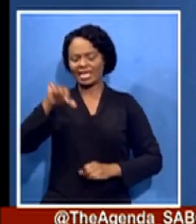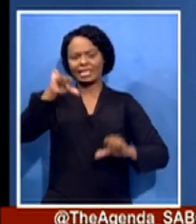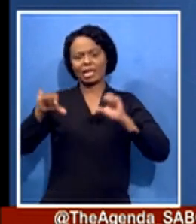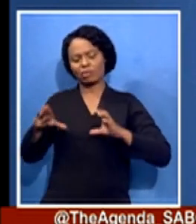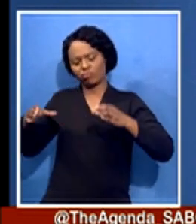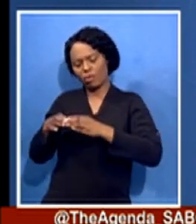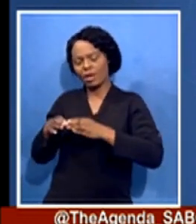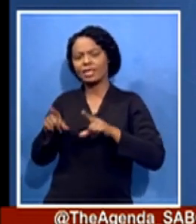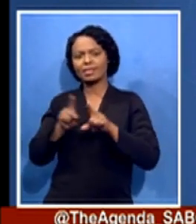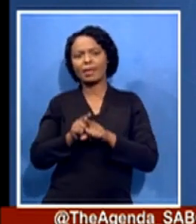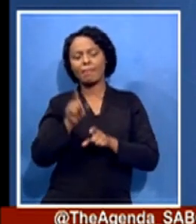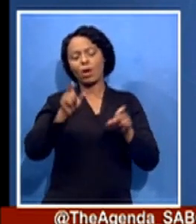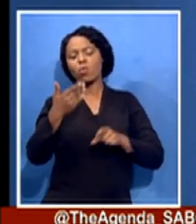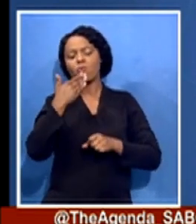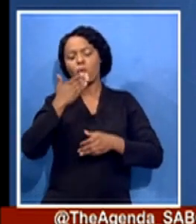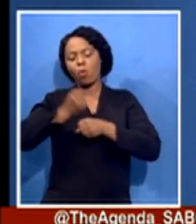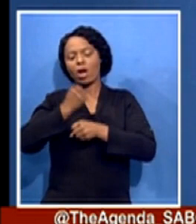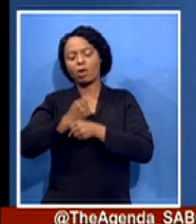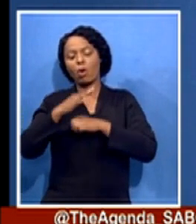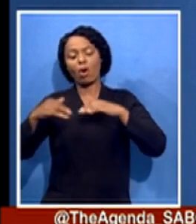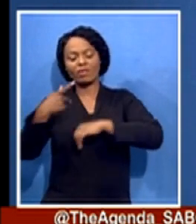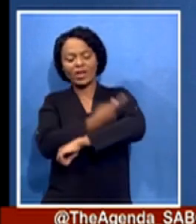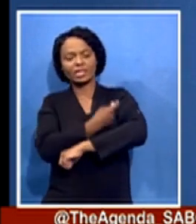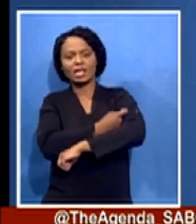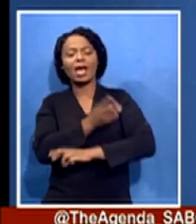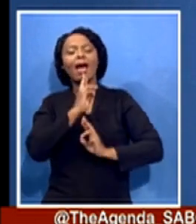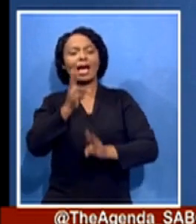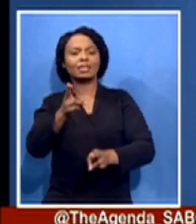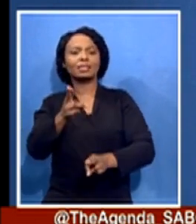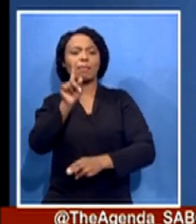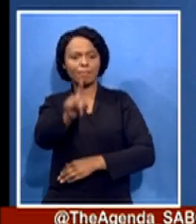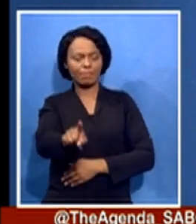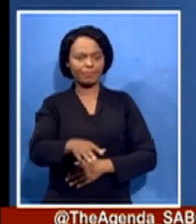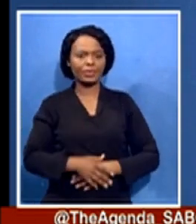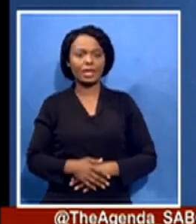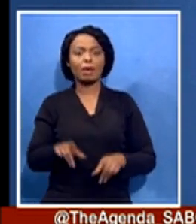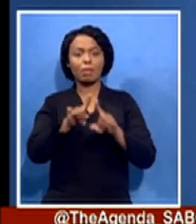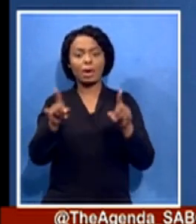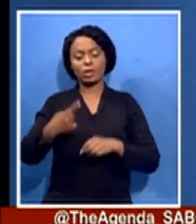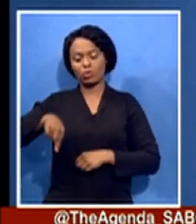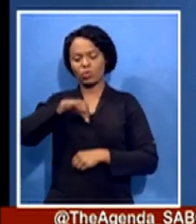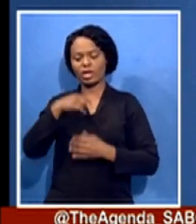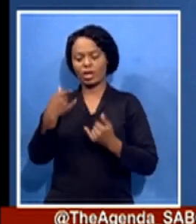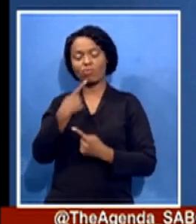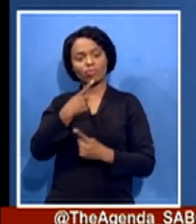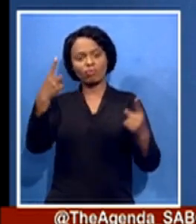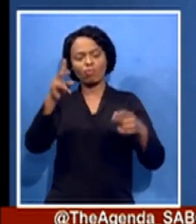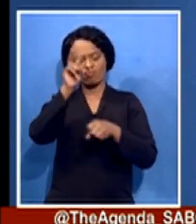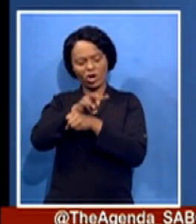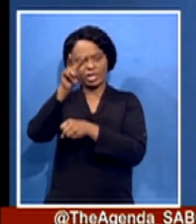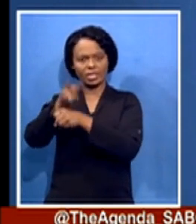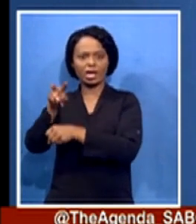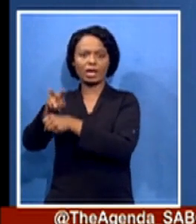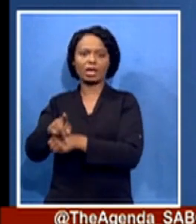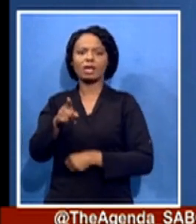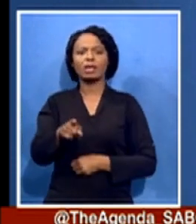answer. And what we're saying to everyone is we are monitoring for these rare side effects. Yeah. Will we see a few? We probably,